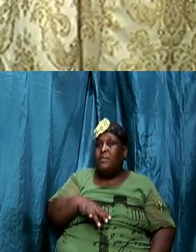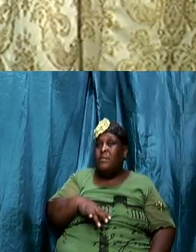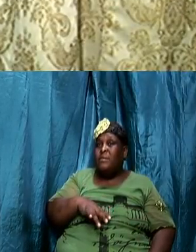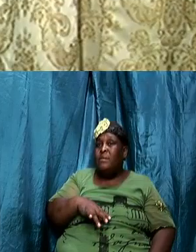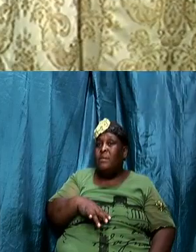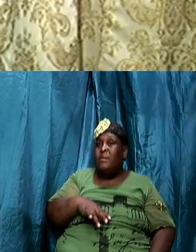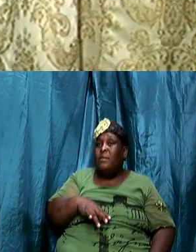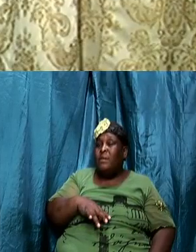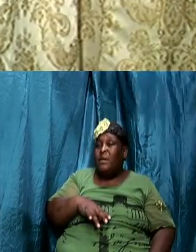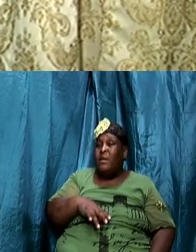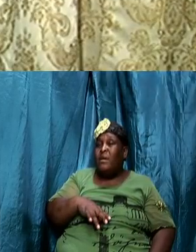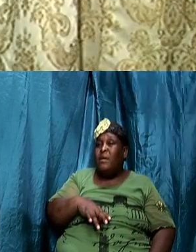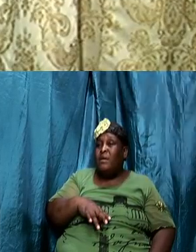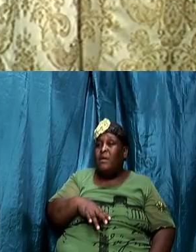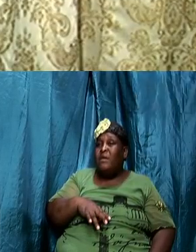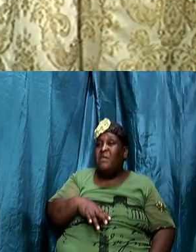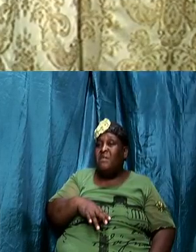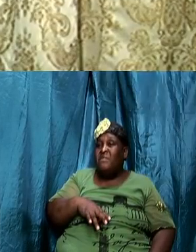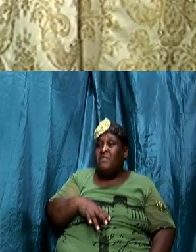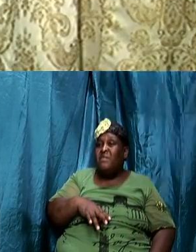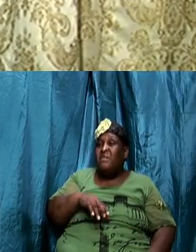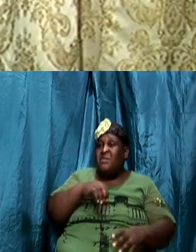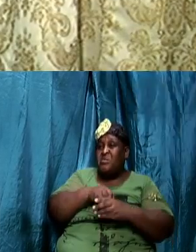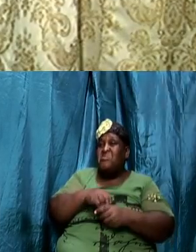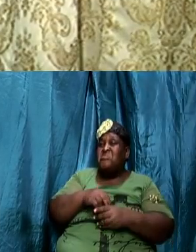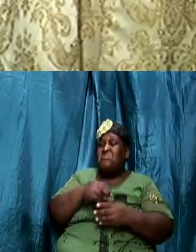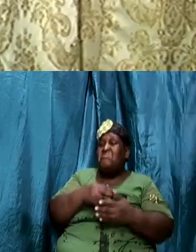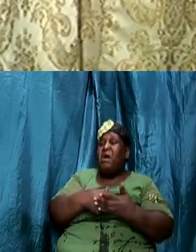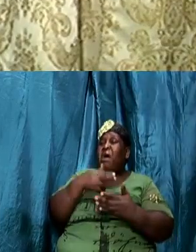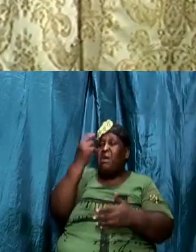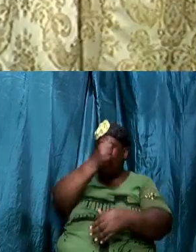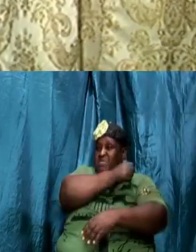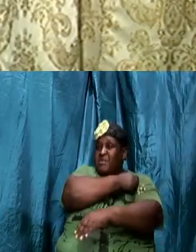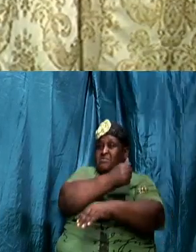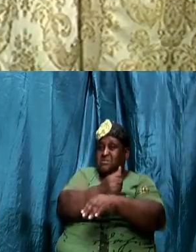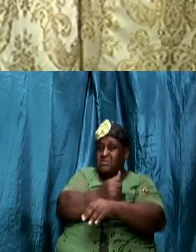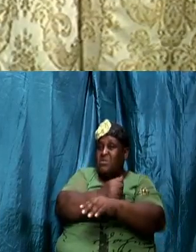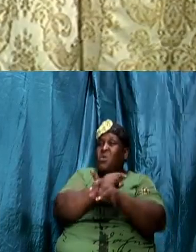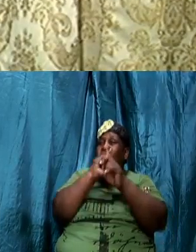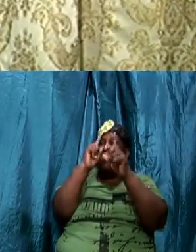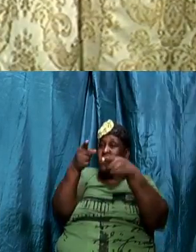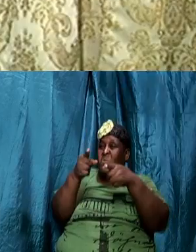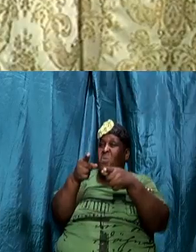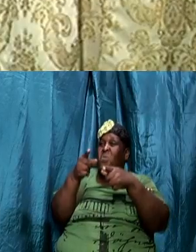high standing to go to Balaam with gifts